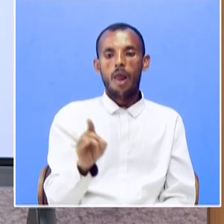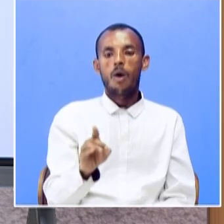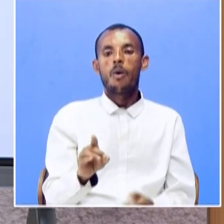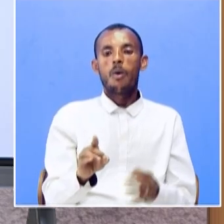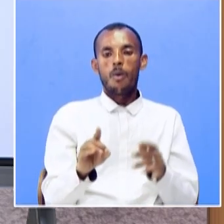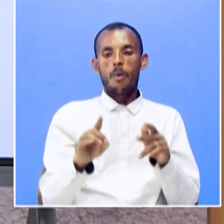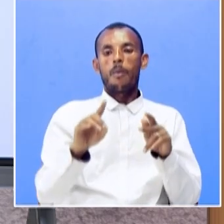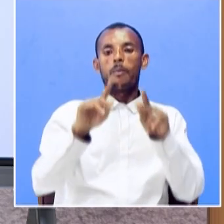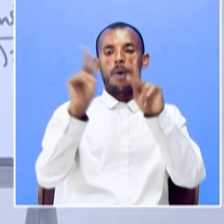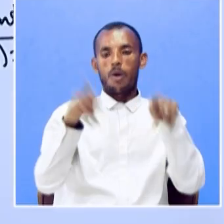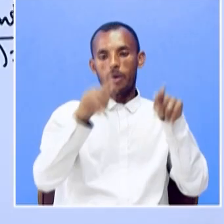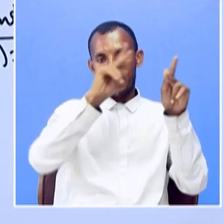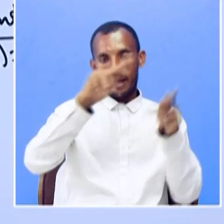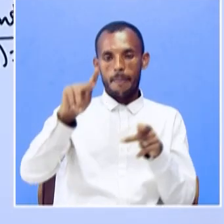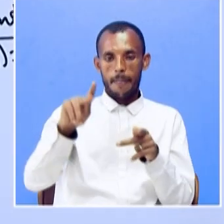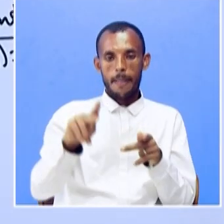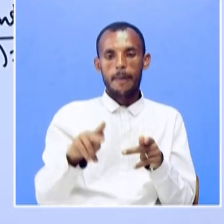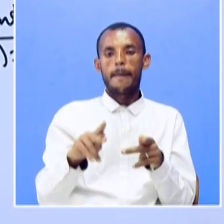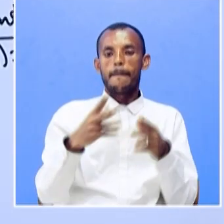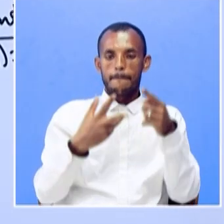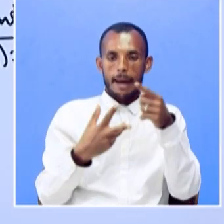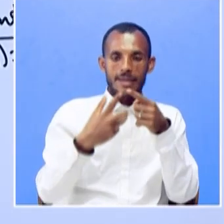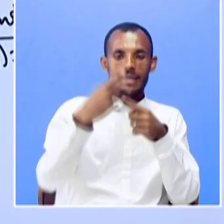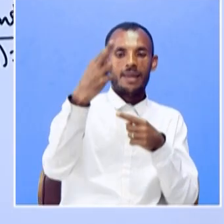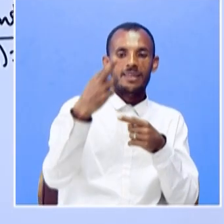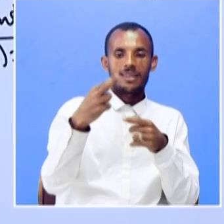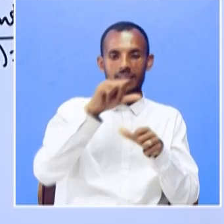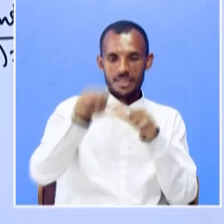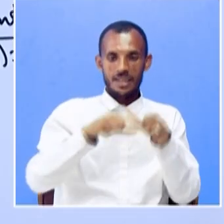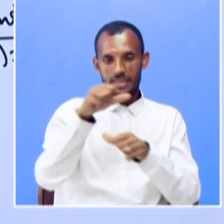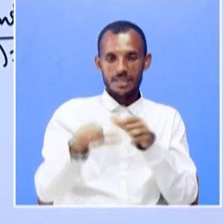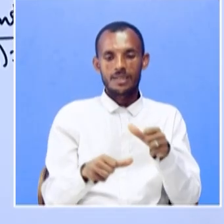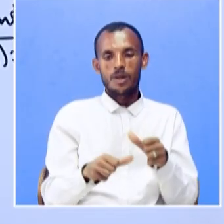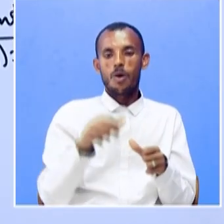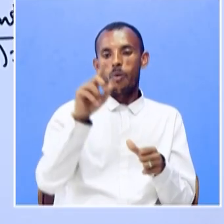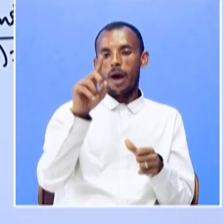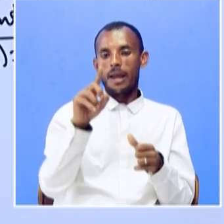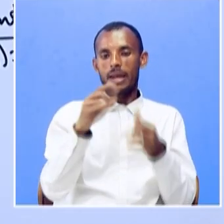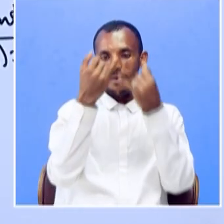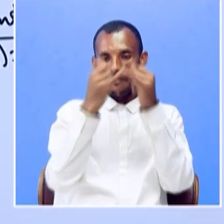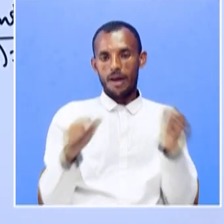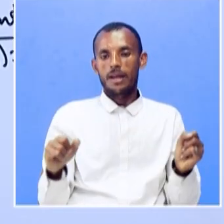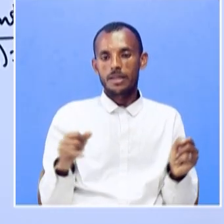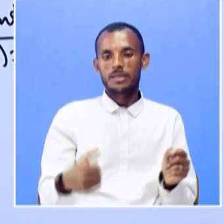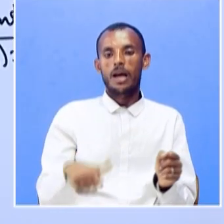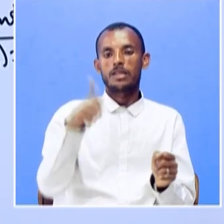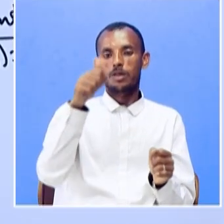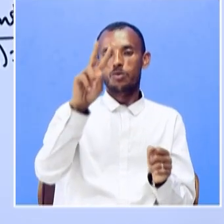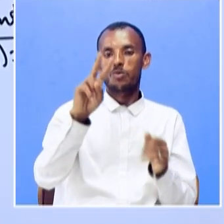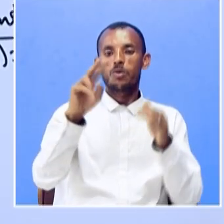parallelogram bisect each other. What does this mean? Bisect means one divides the other into two equal